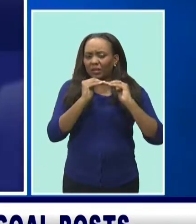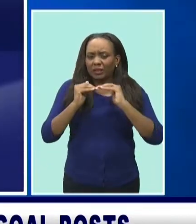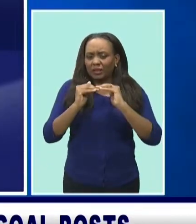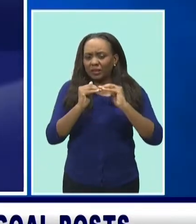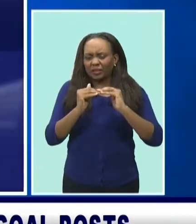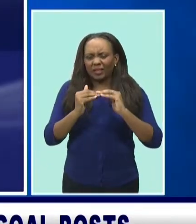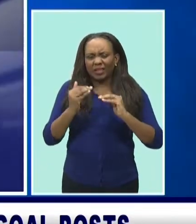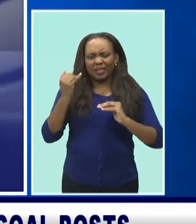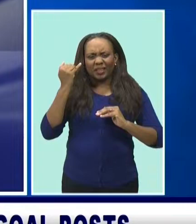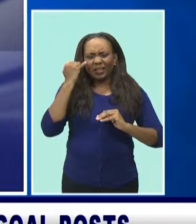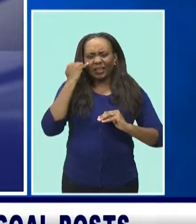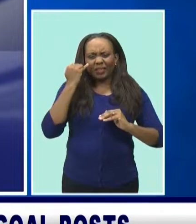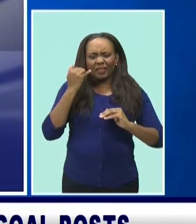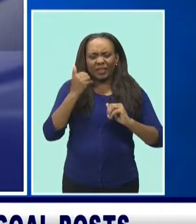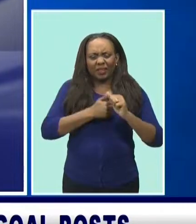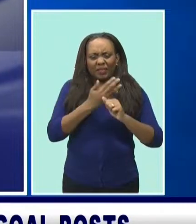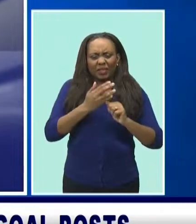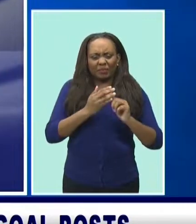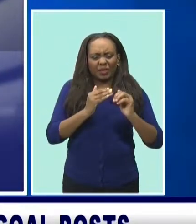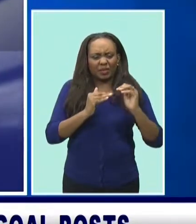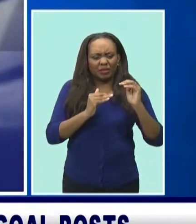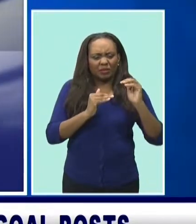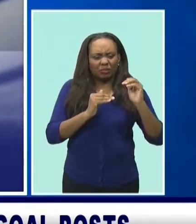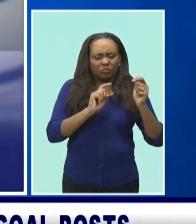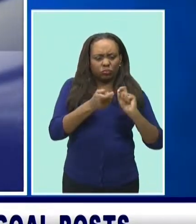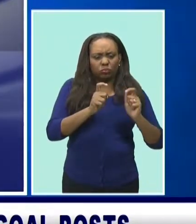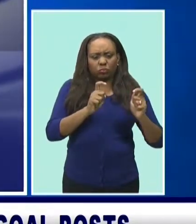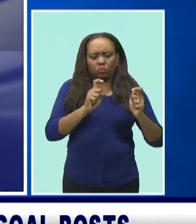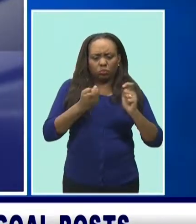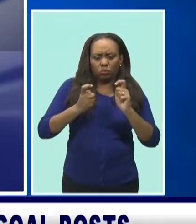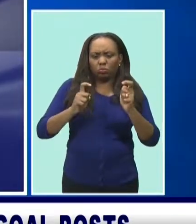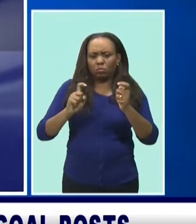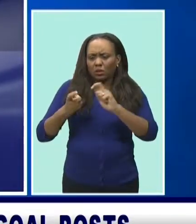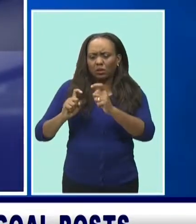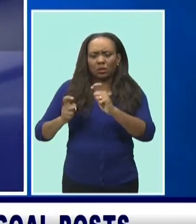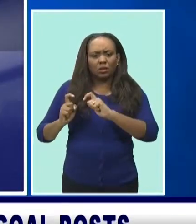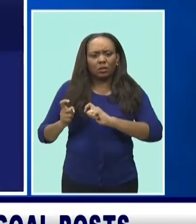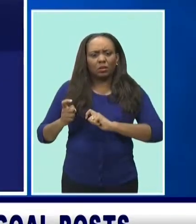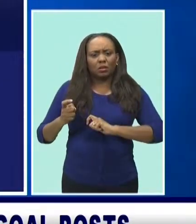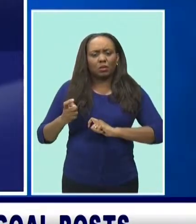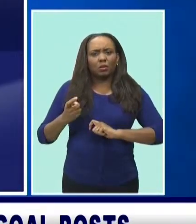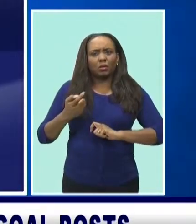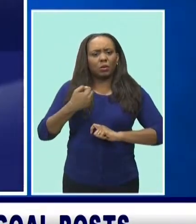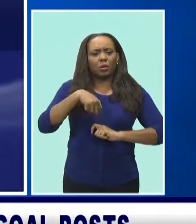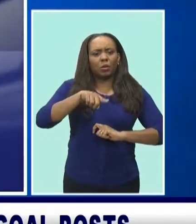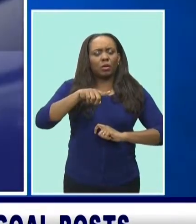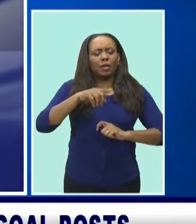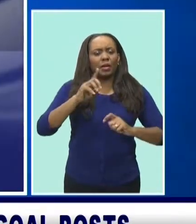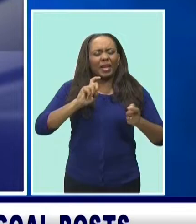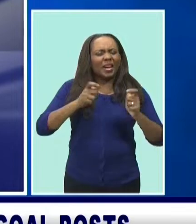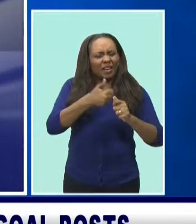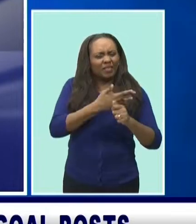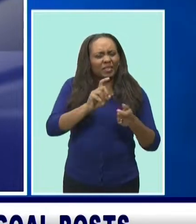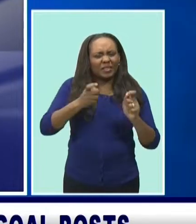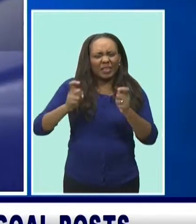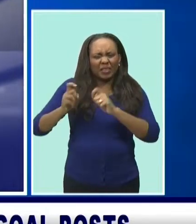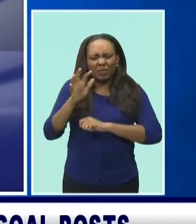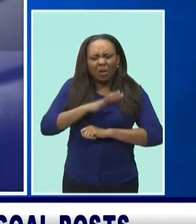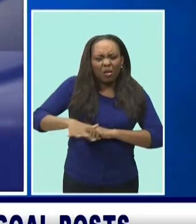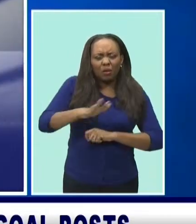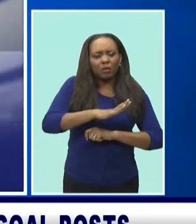were being moved for every single jurisdiction around the world, we couldn't complain. But when we see that it